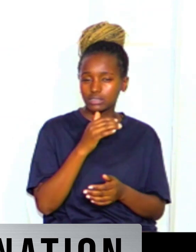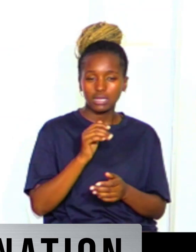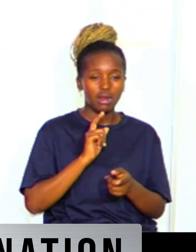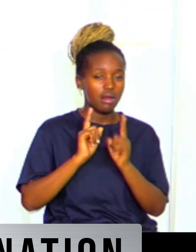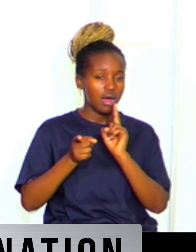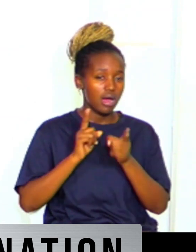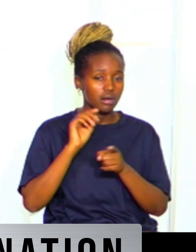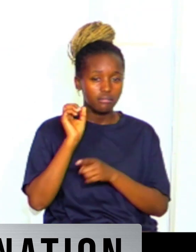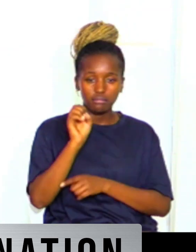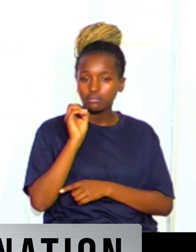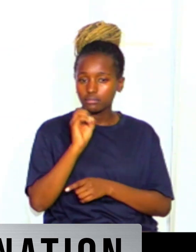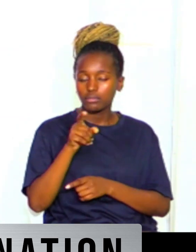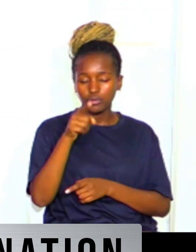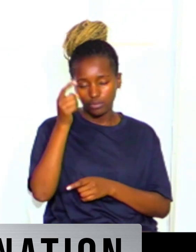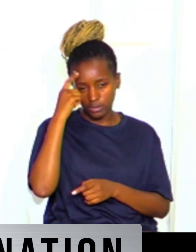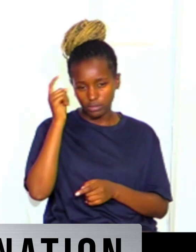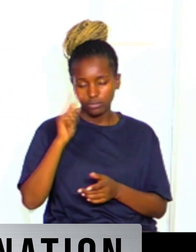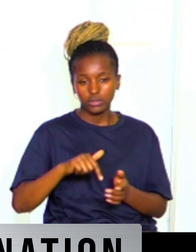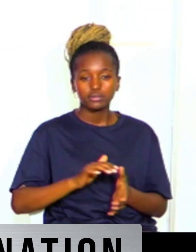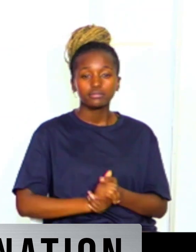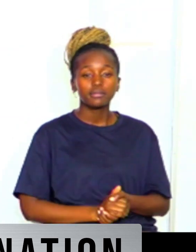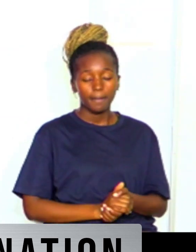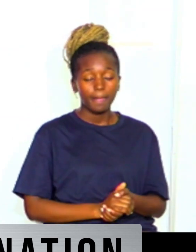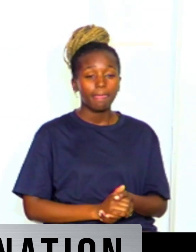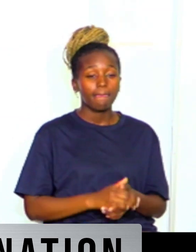The Riggy G. Let's go for a break.